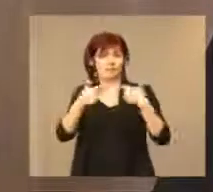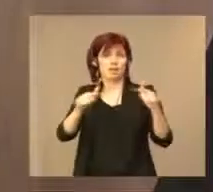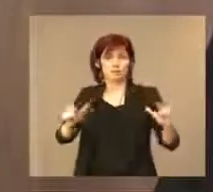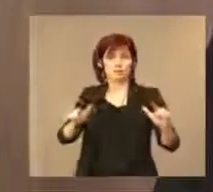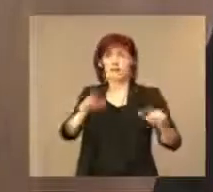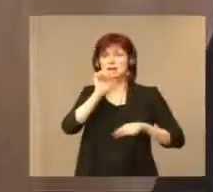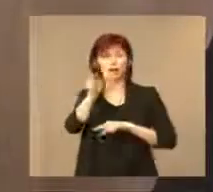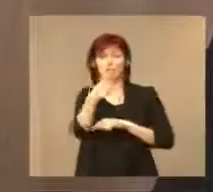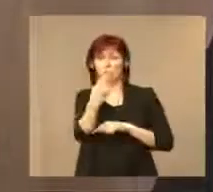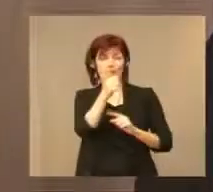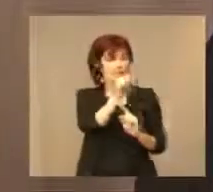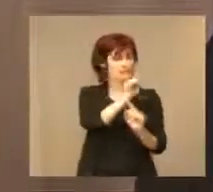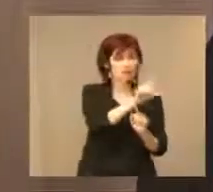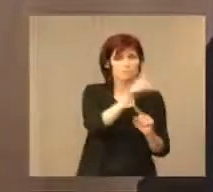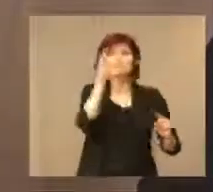well.